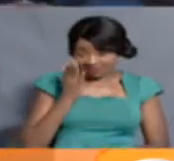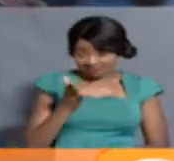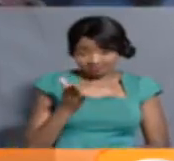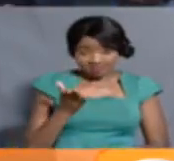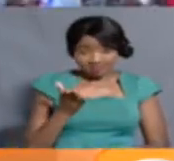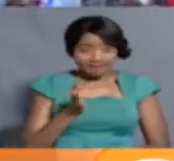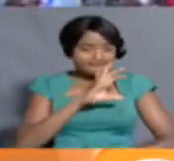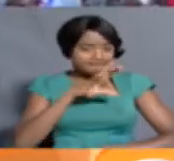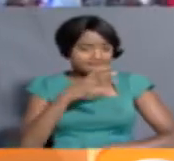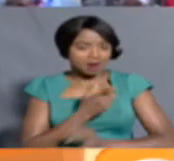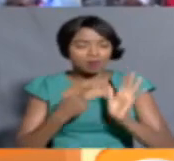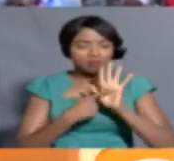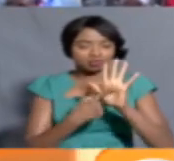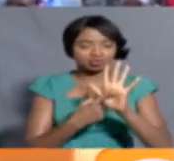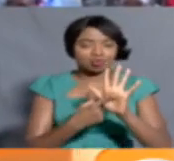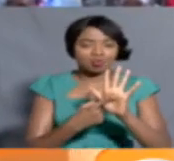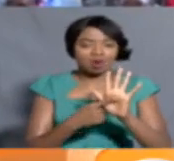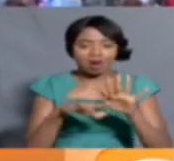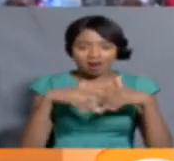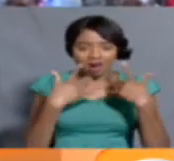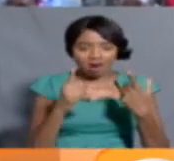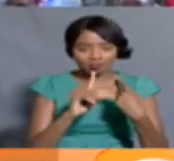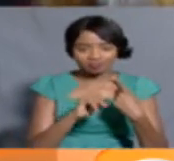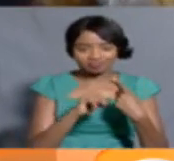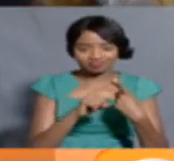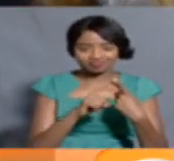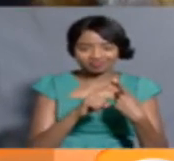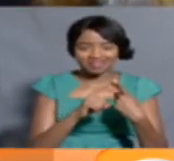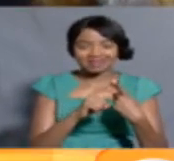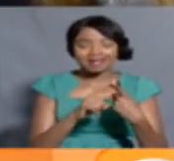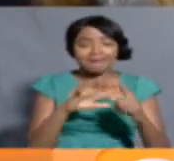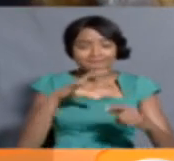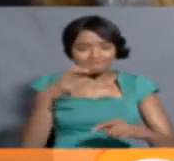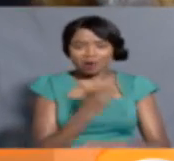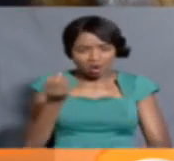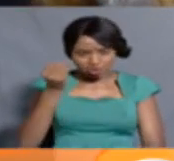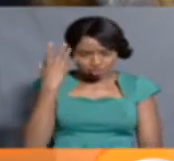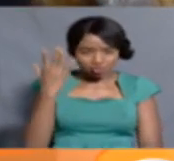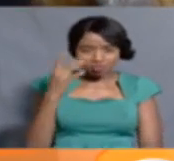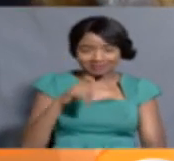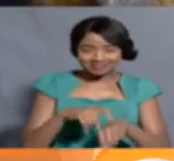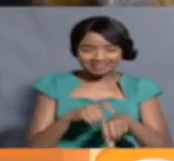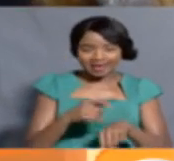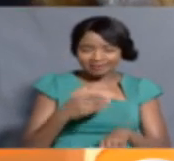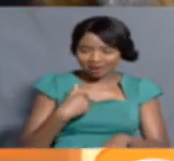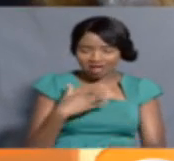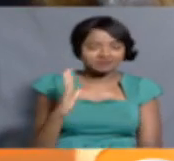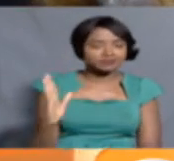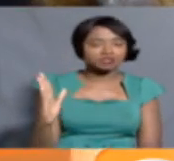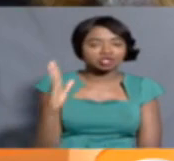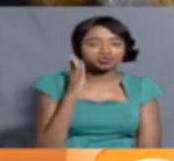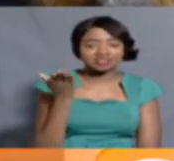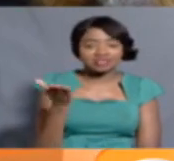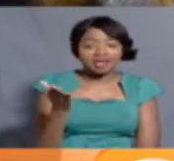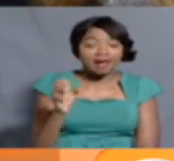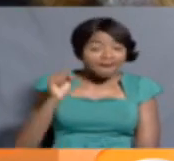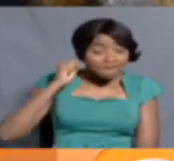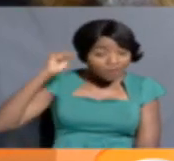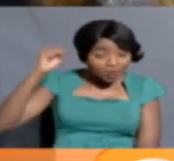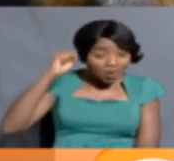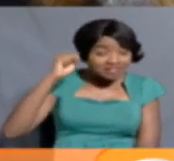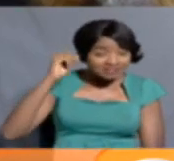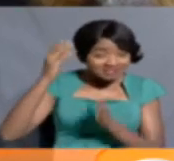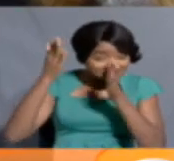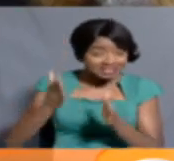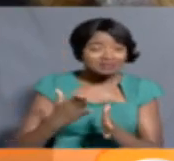One is the presence of a police officer, bodyguard. That is what politicians go for. That